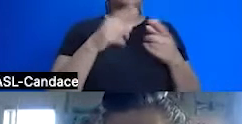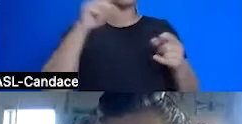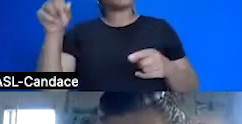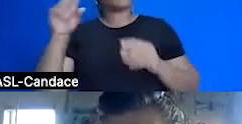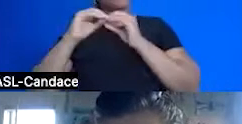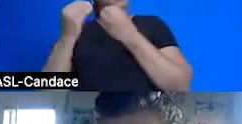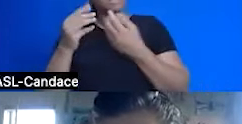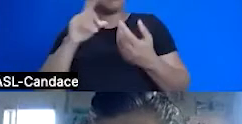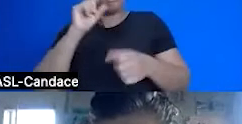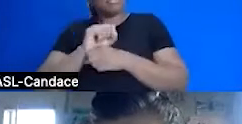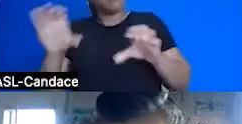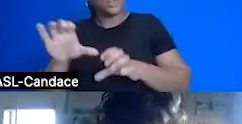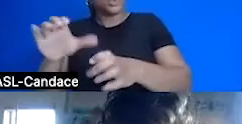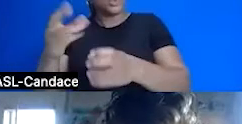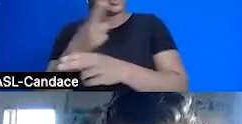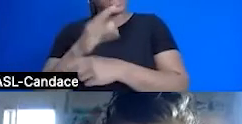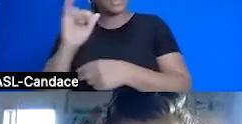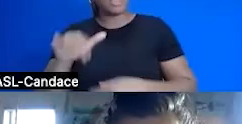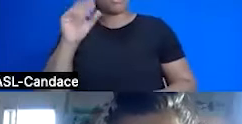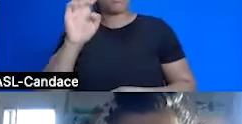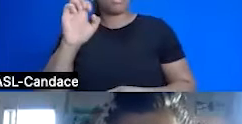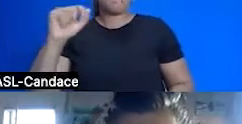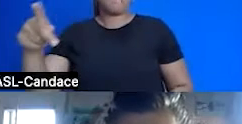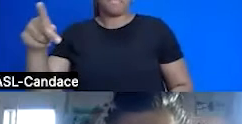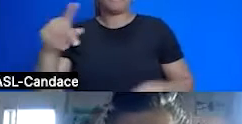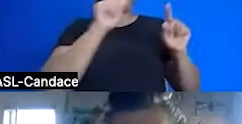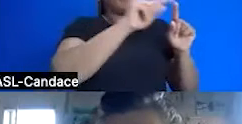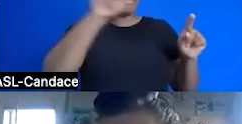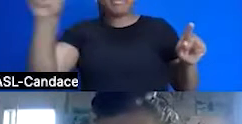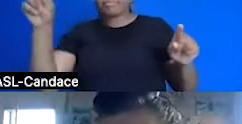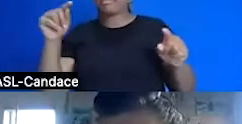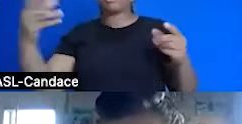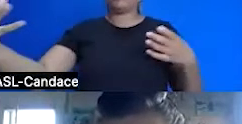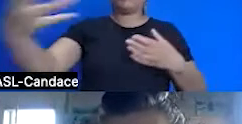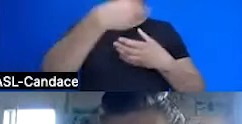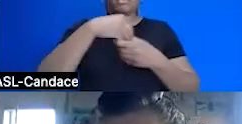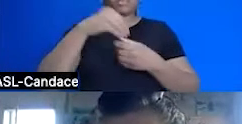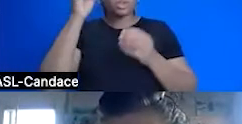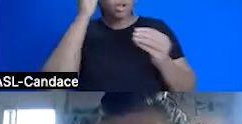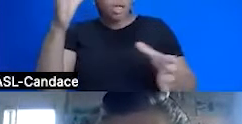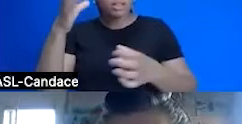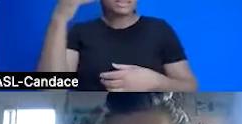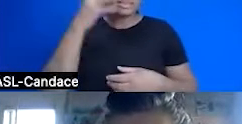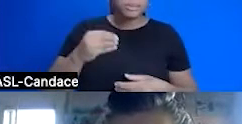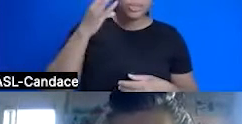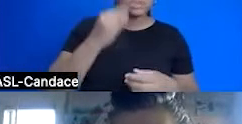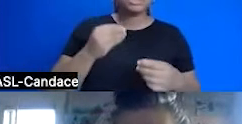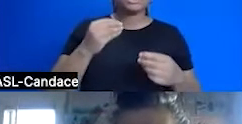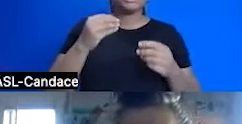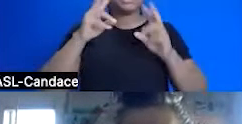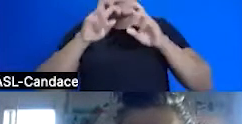were actively using the core app. So we really incorporated the knowledge, the experience, and the